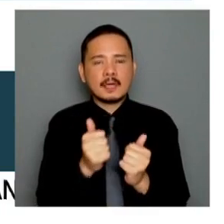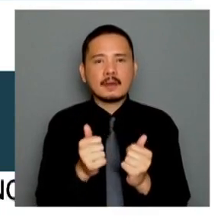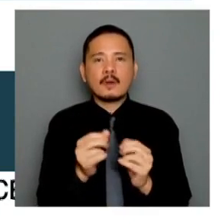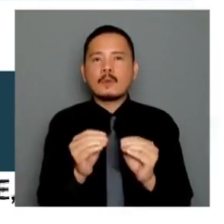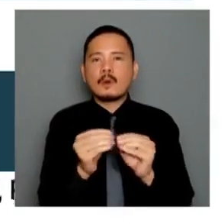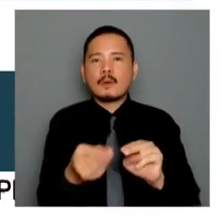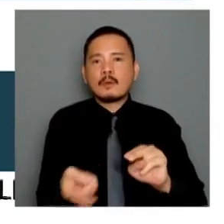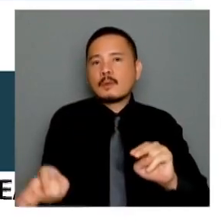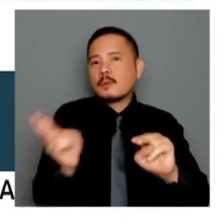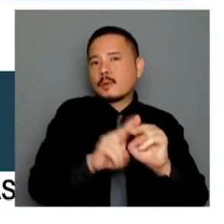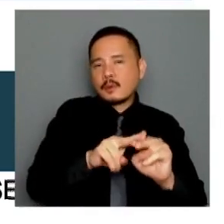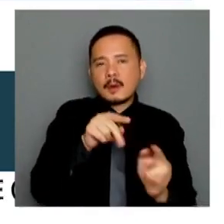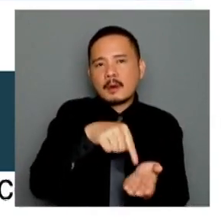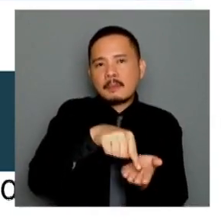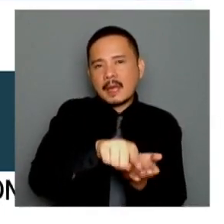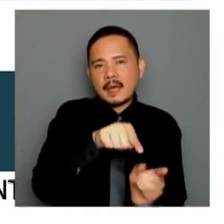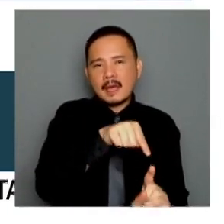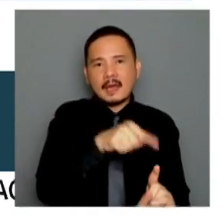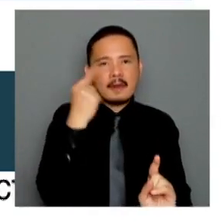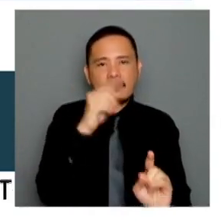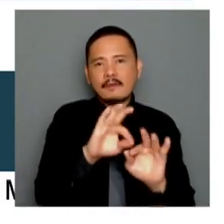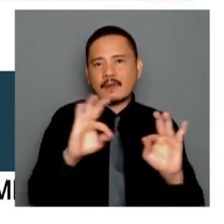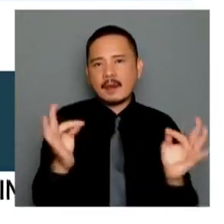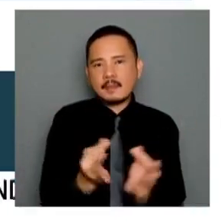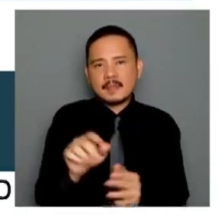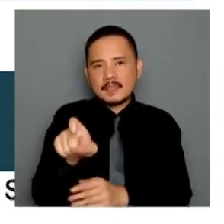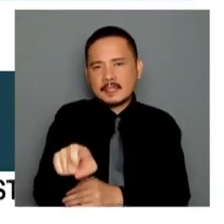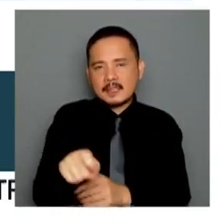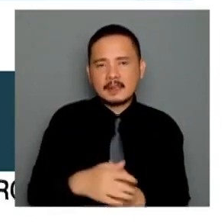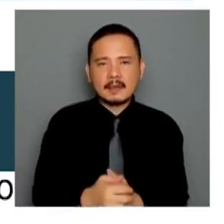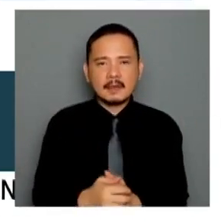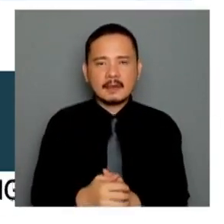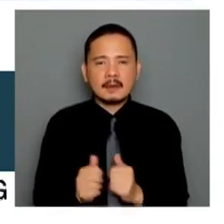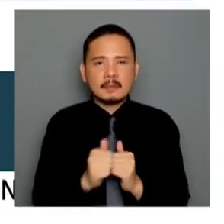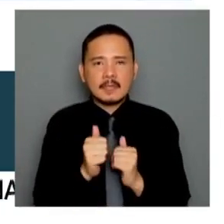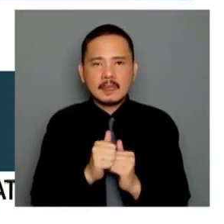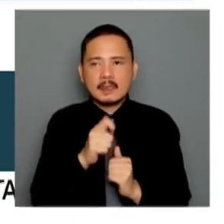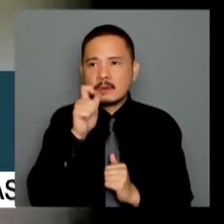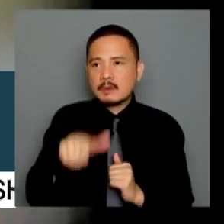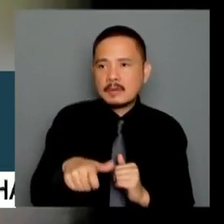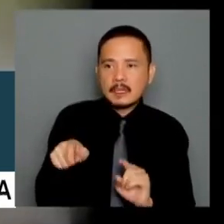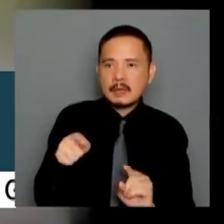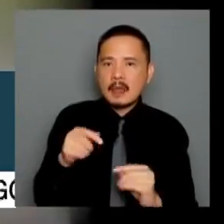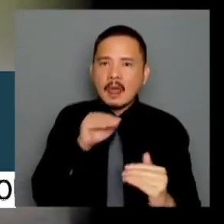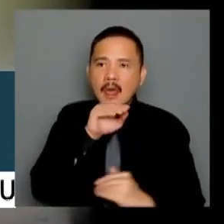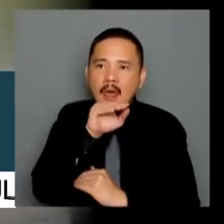against the accused so that hindi na nila pamarisan.